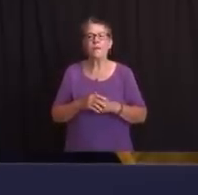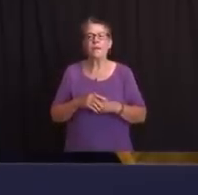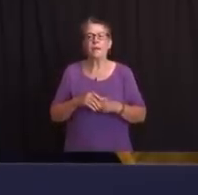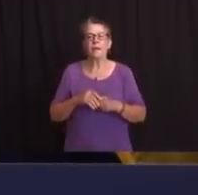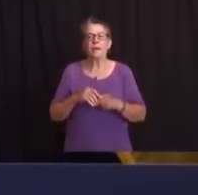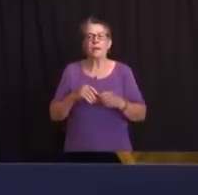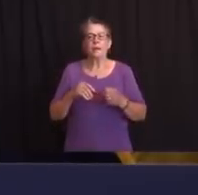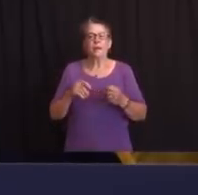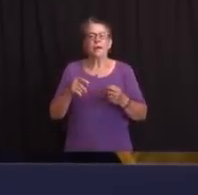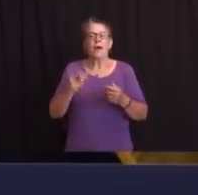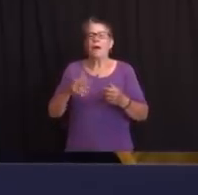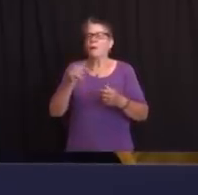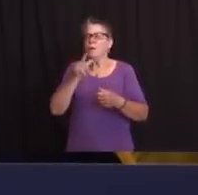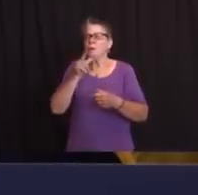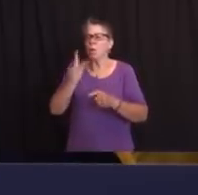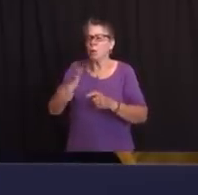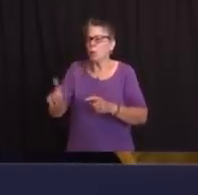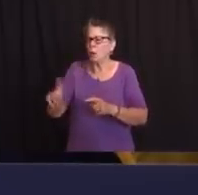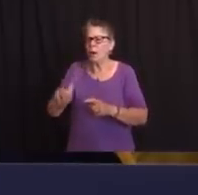Does that work?